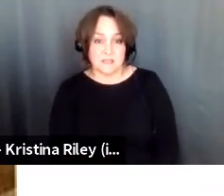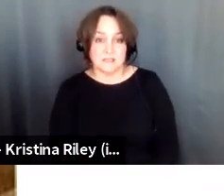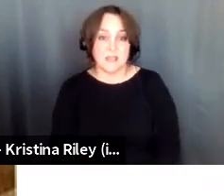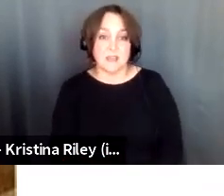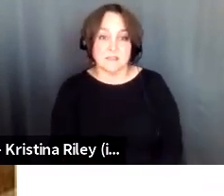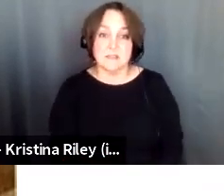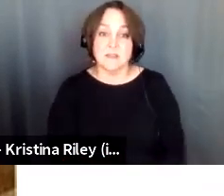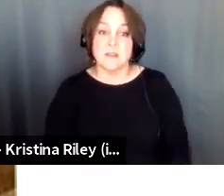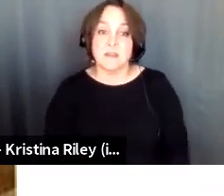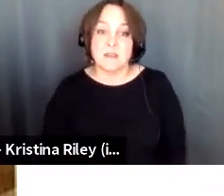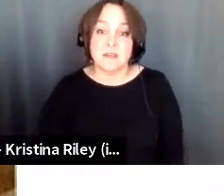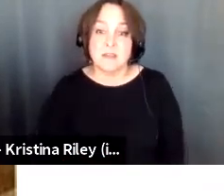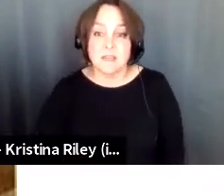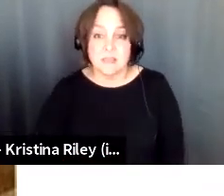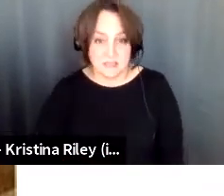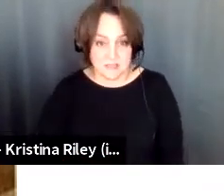1968, and